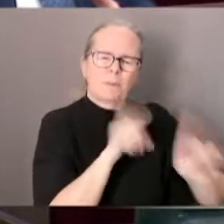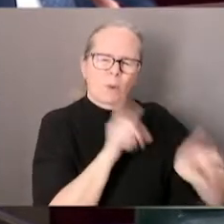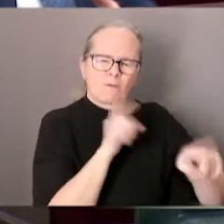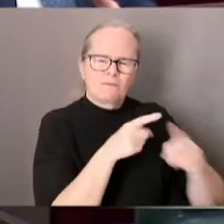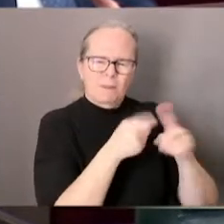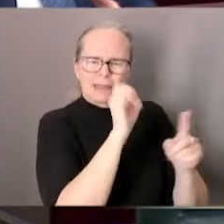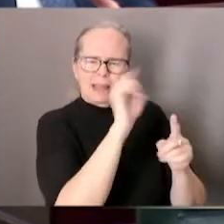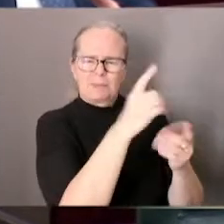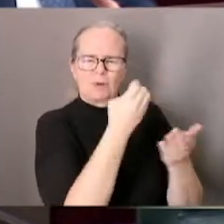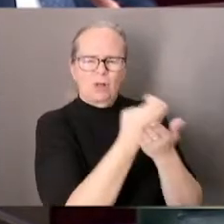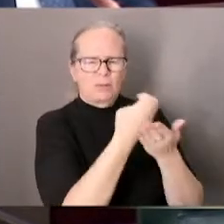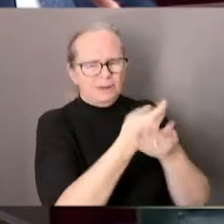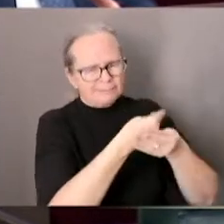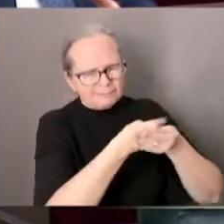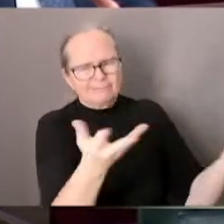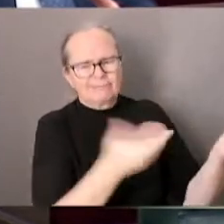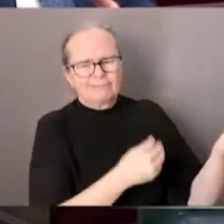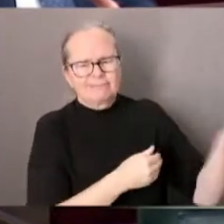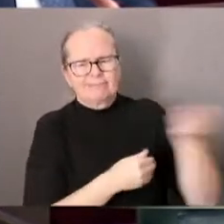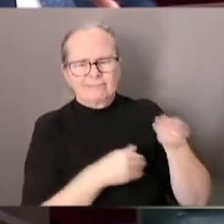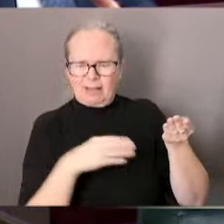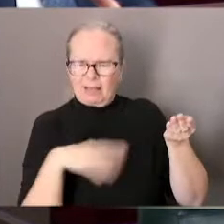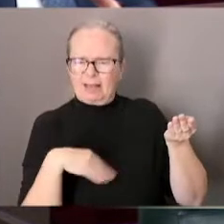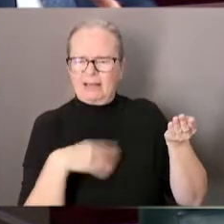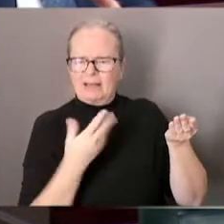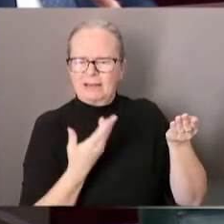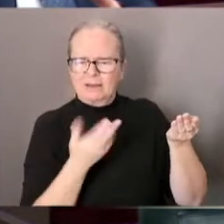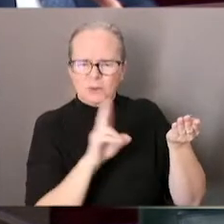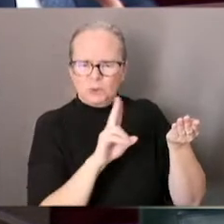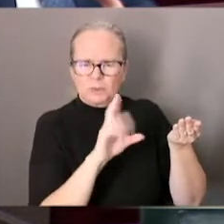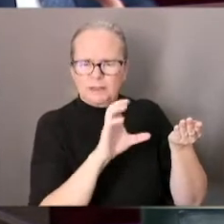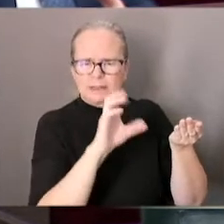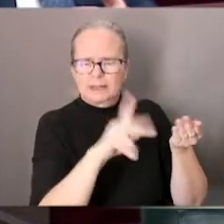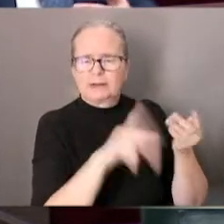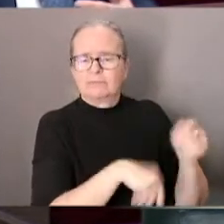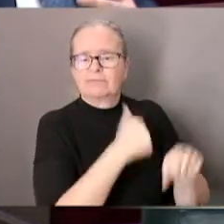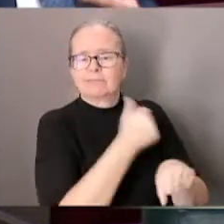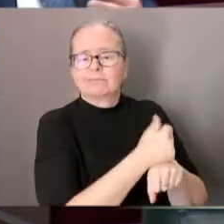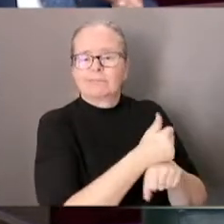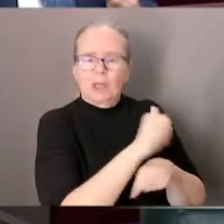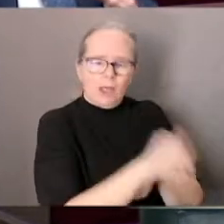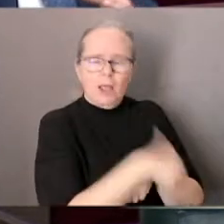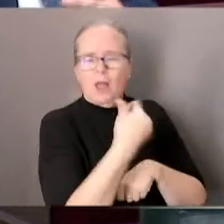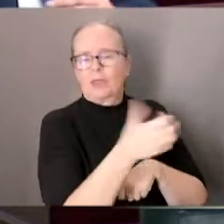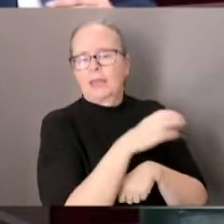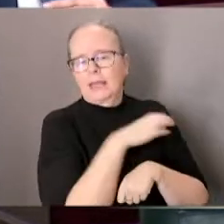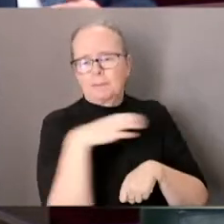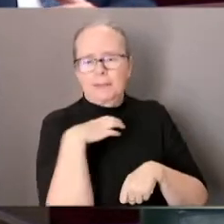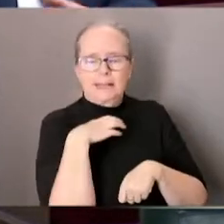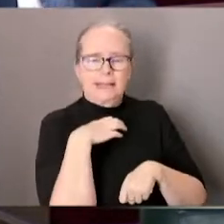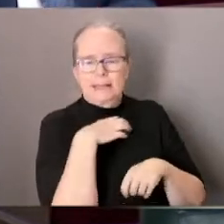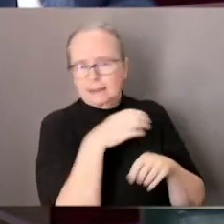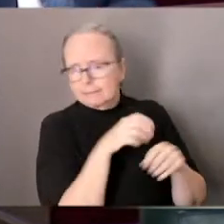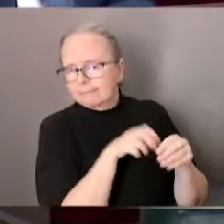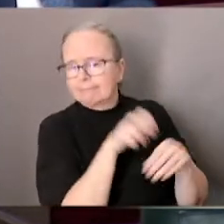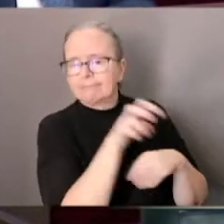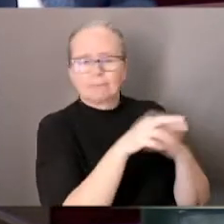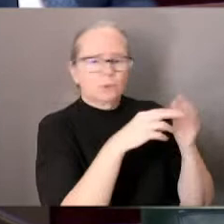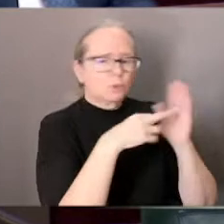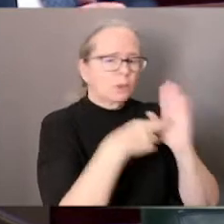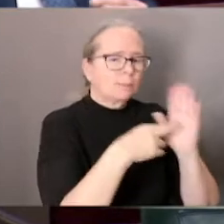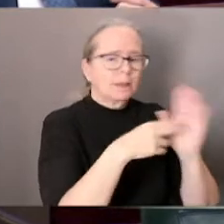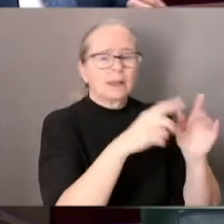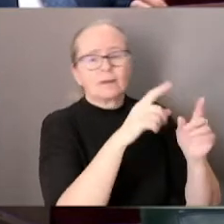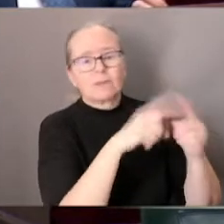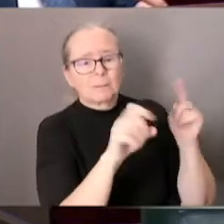ecps now simply struck yet another task force one with no representation from our businesses or communities or any consultation with Council why